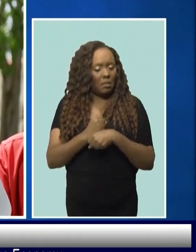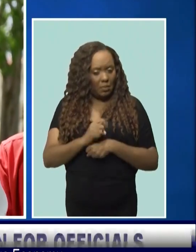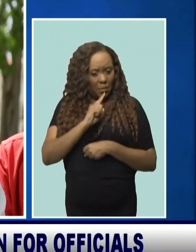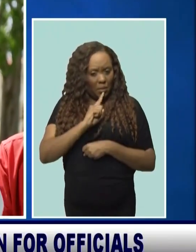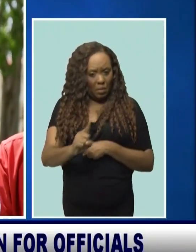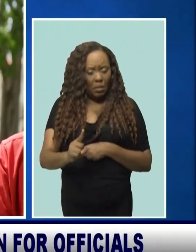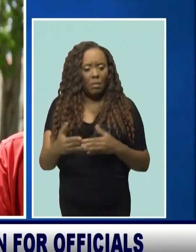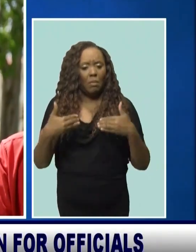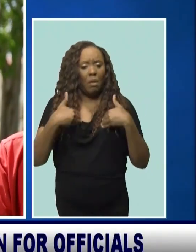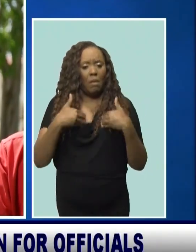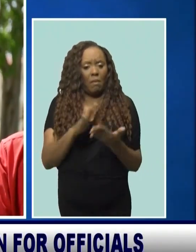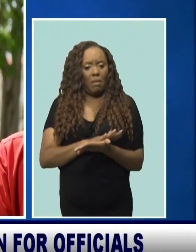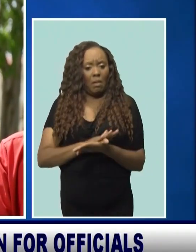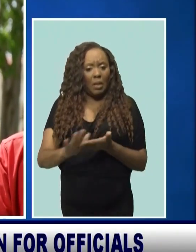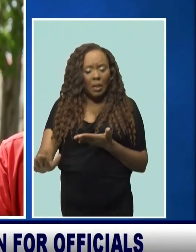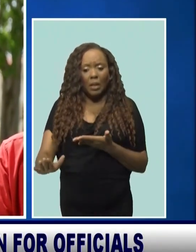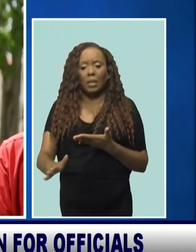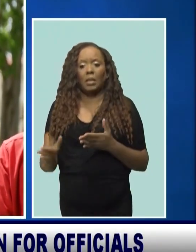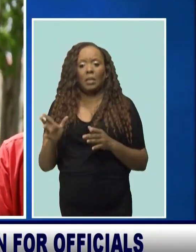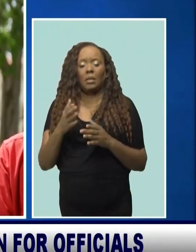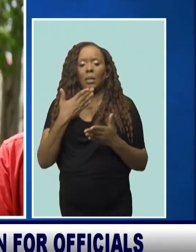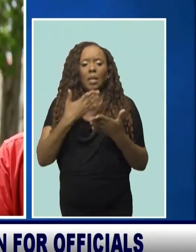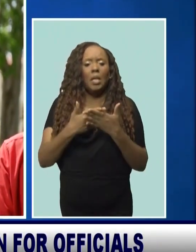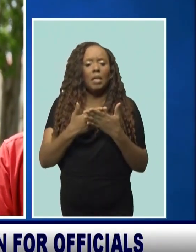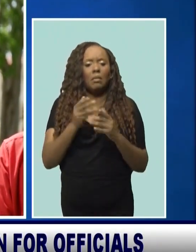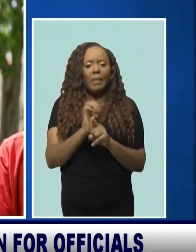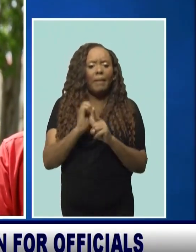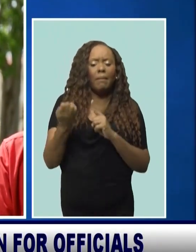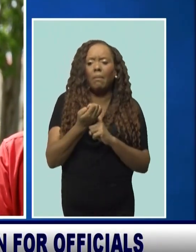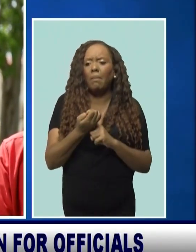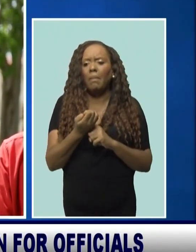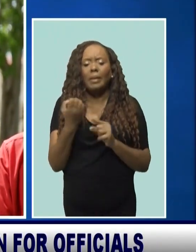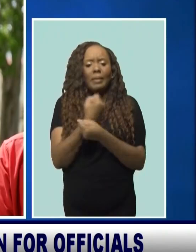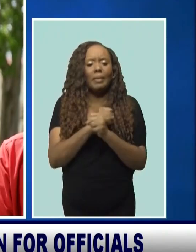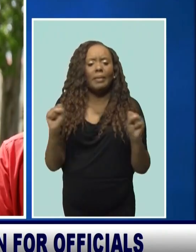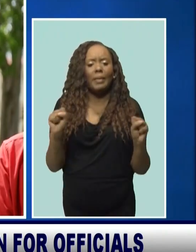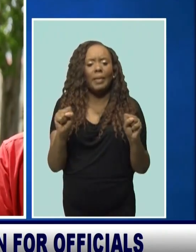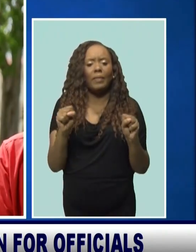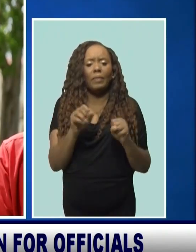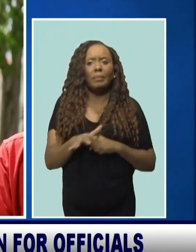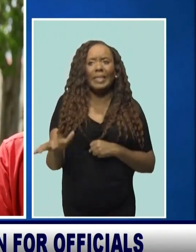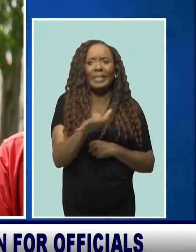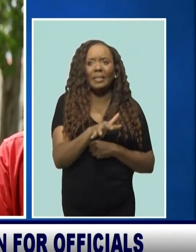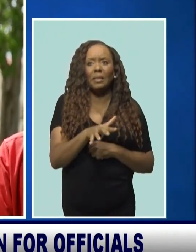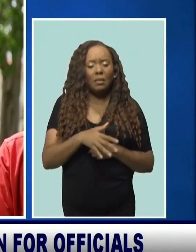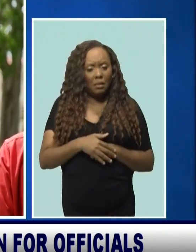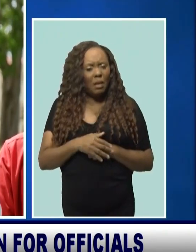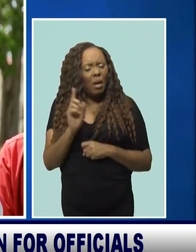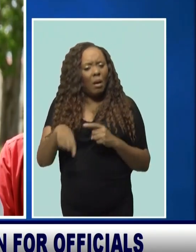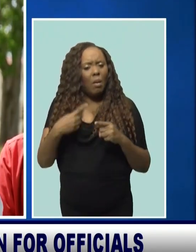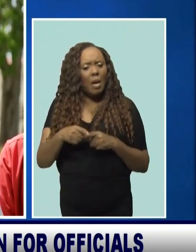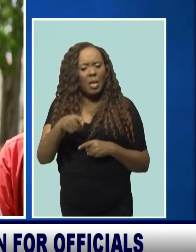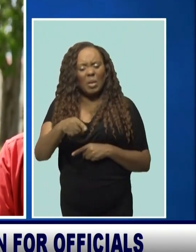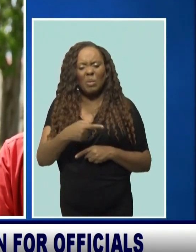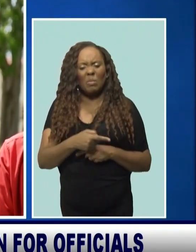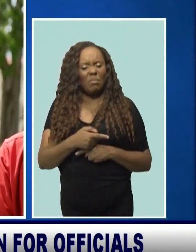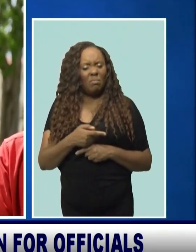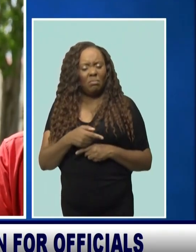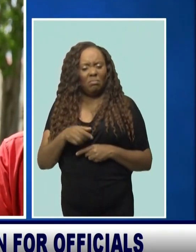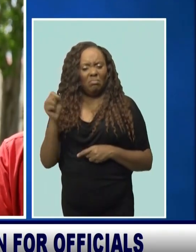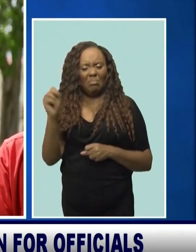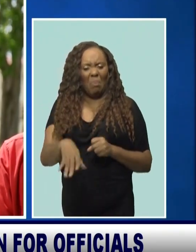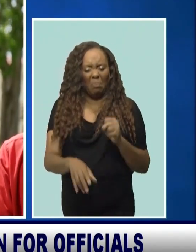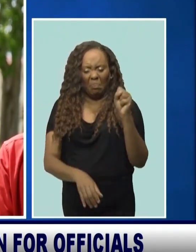have a clean, green and safe space. And I'm saying to Barbadians, illegal and illicit dumping of any